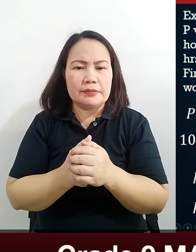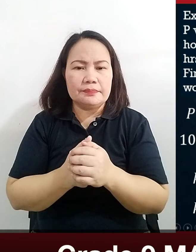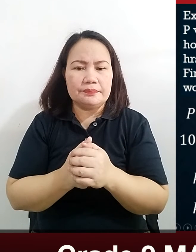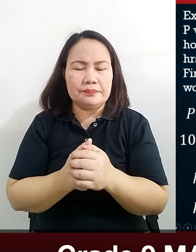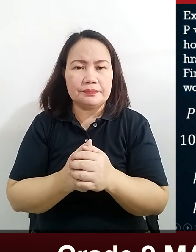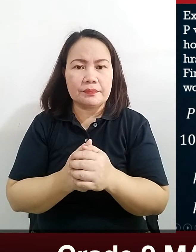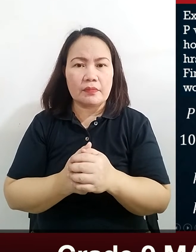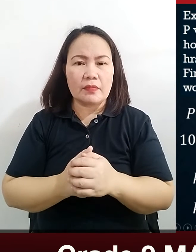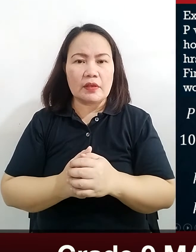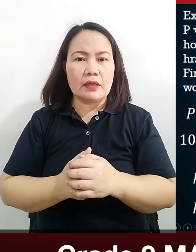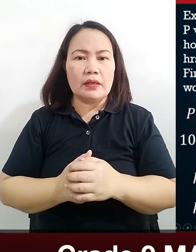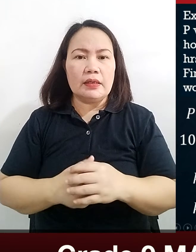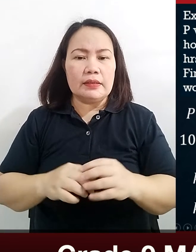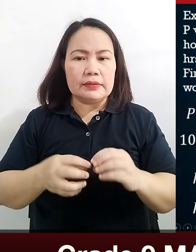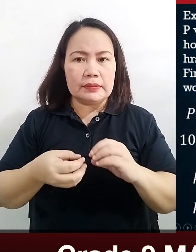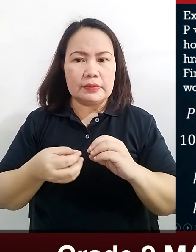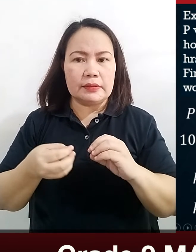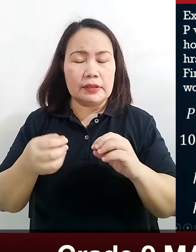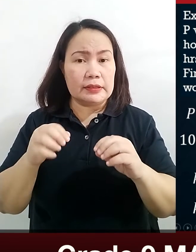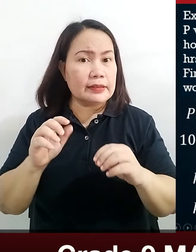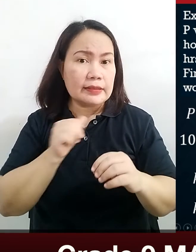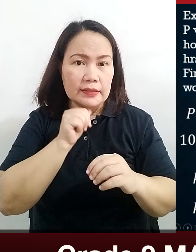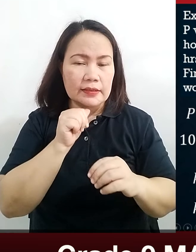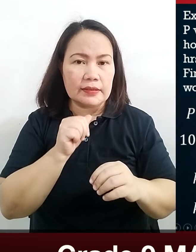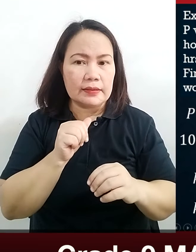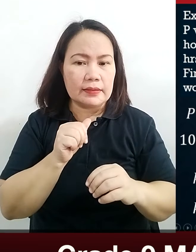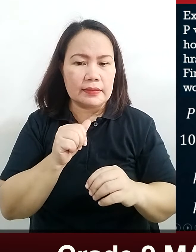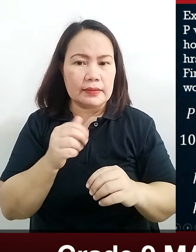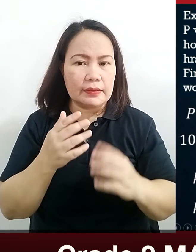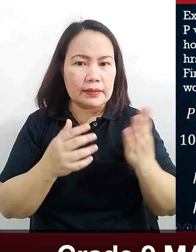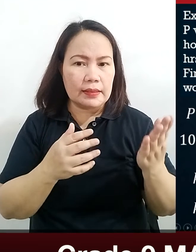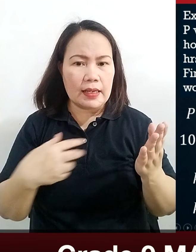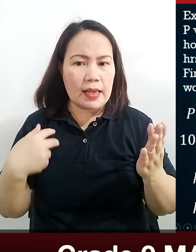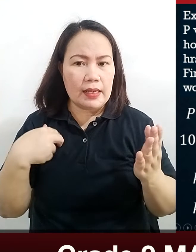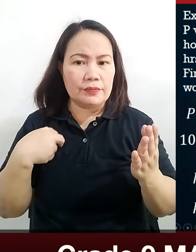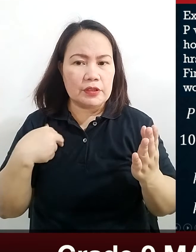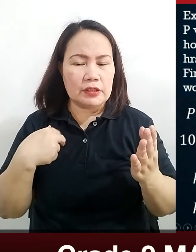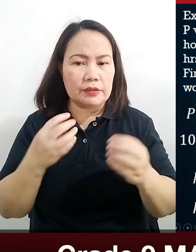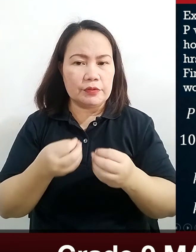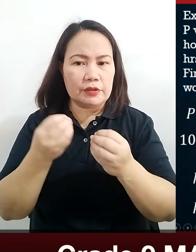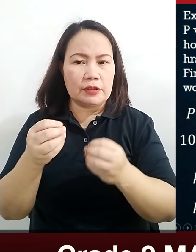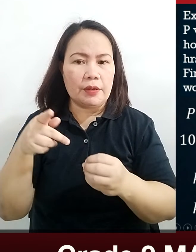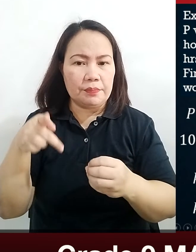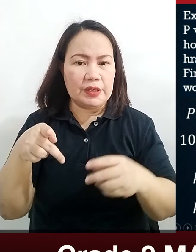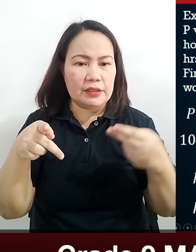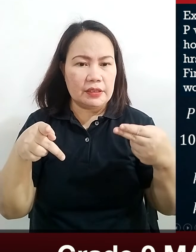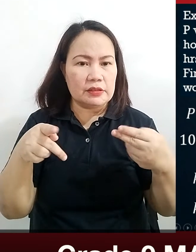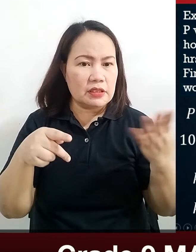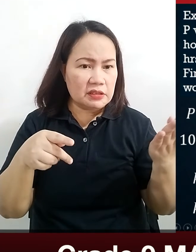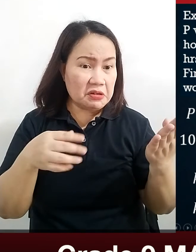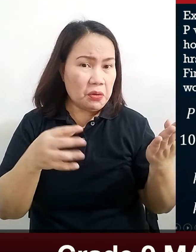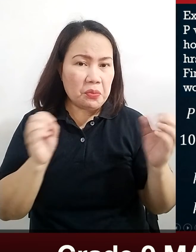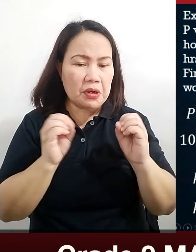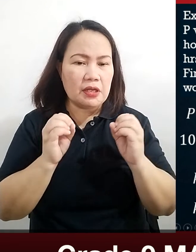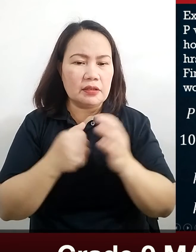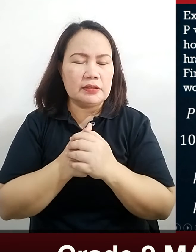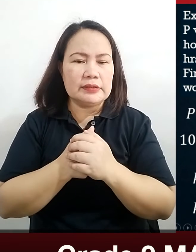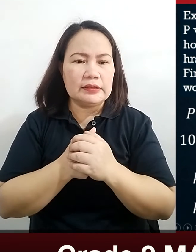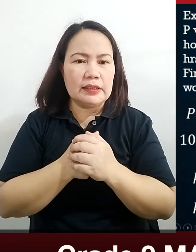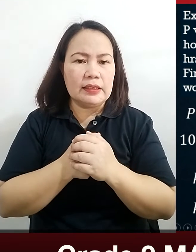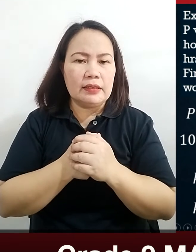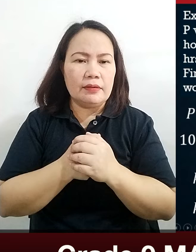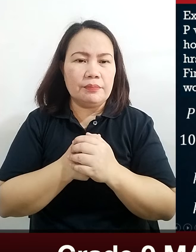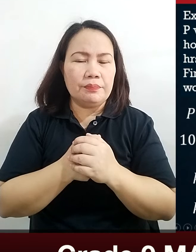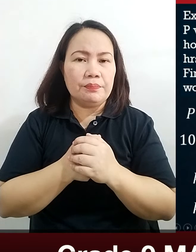Hindi kagaya kasi dito sa problem number 8, sa example number 8, meron siyang binigay na variable yung p and h. Dito wala,